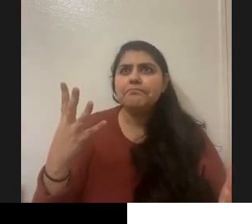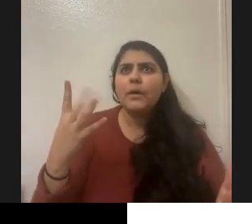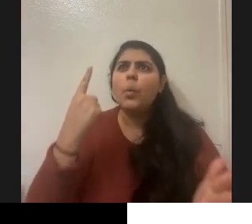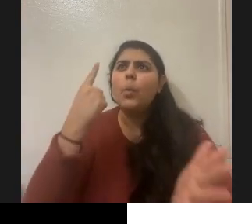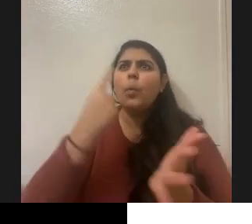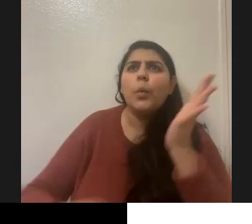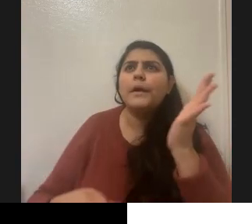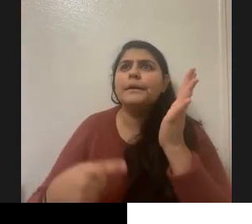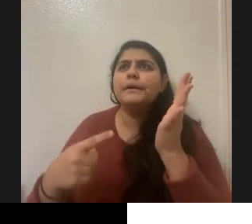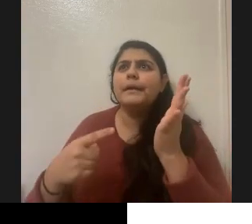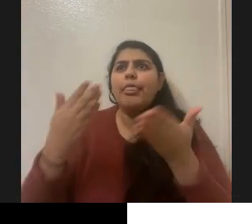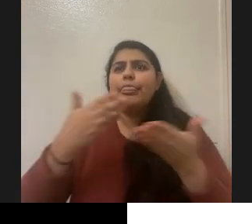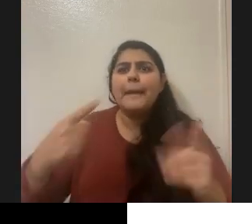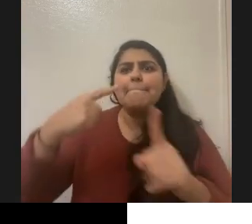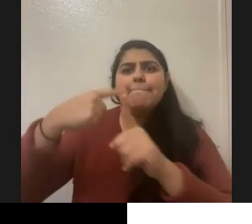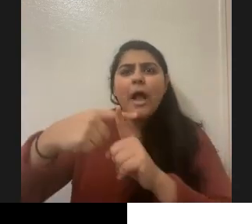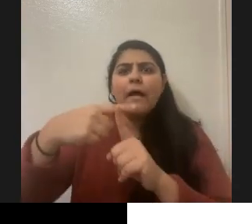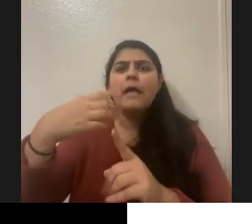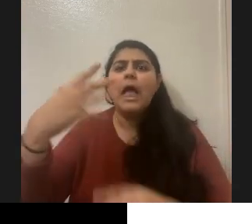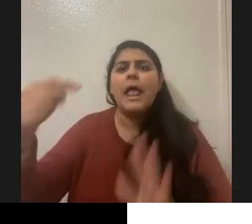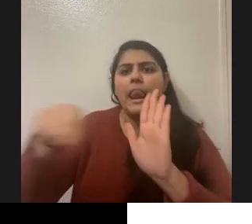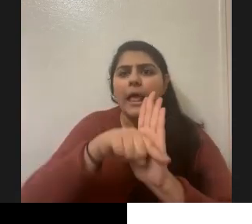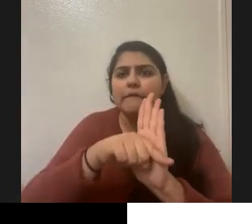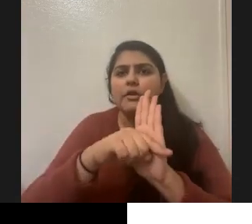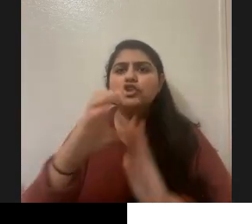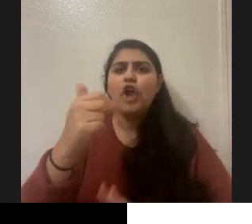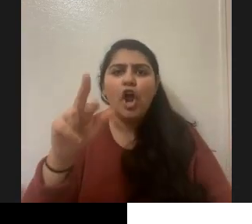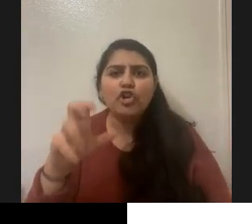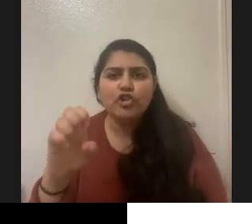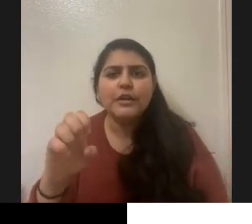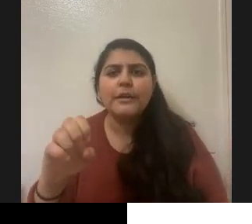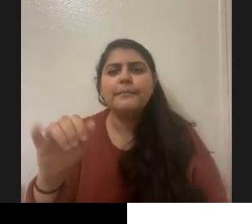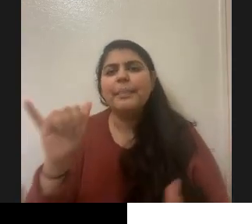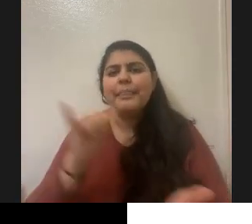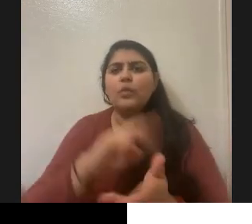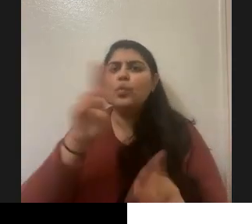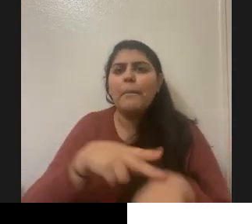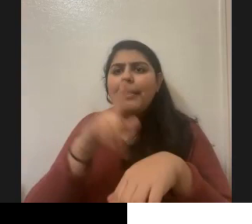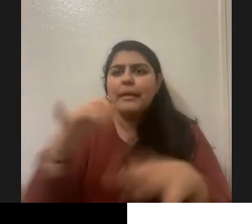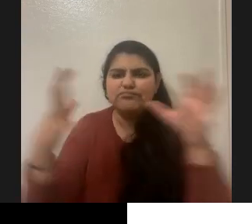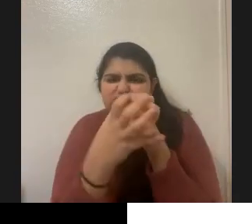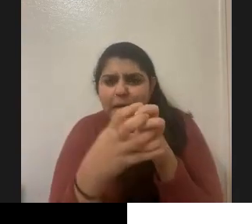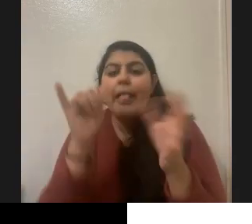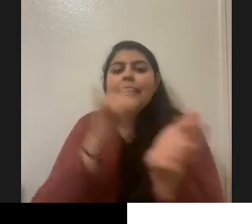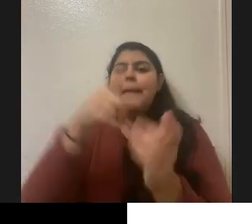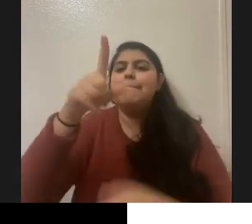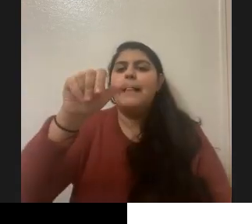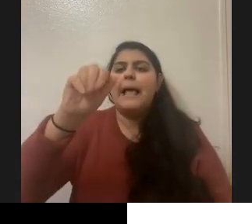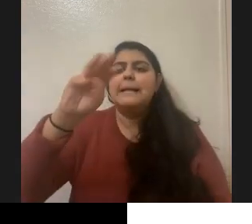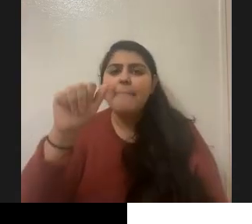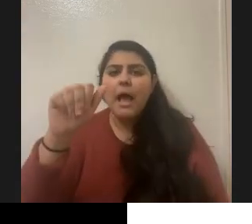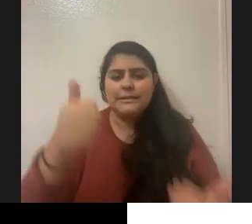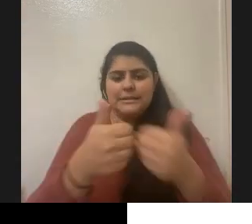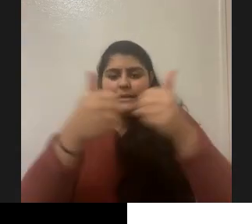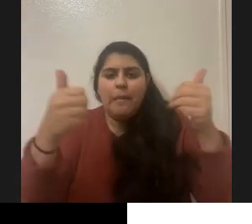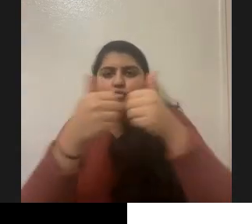what are the things that are positively and negatively charged that normally would be like mishmashed all together that in a plasma situation